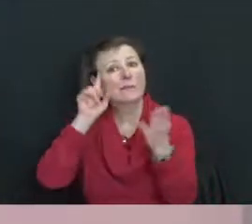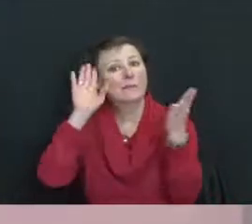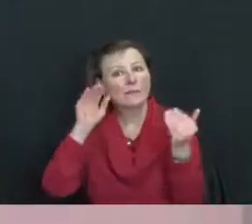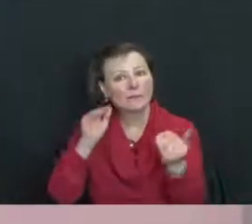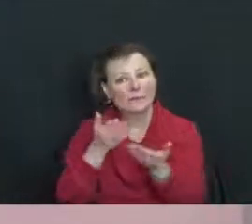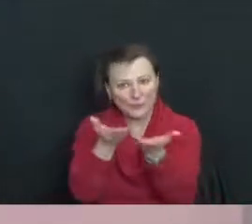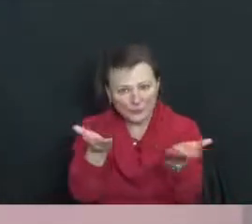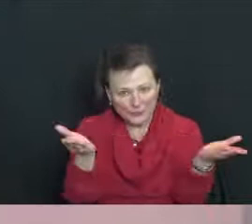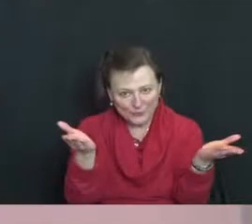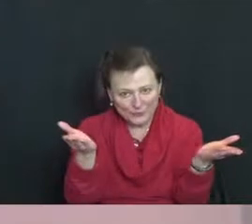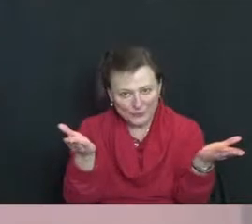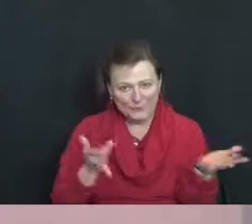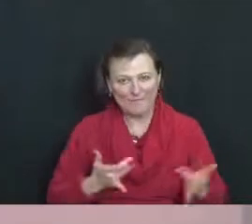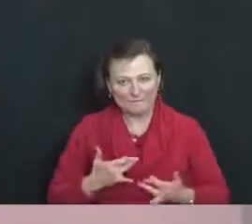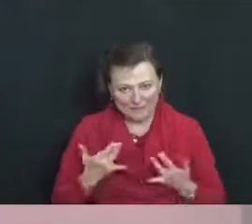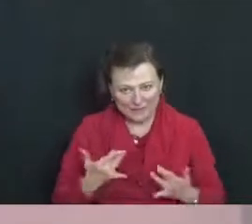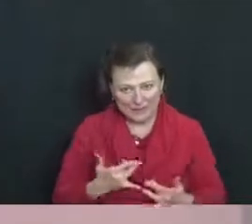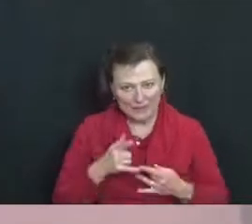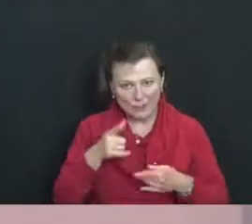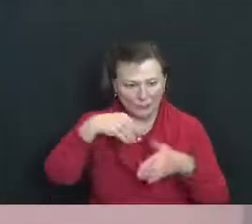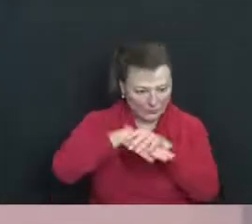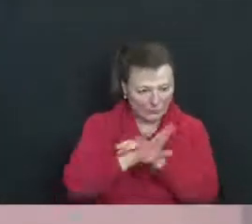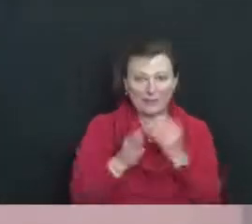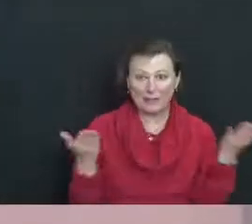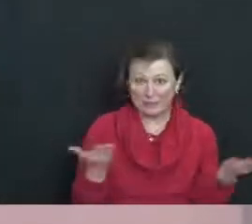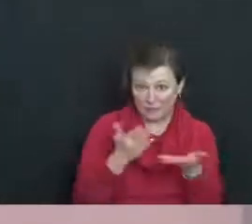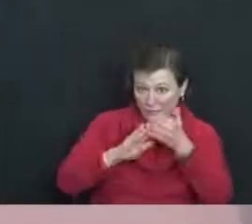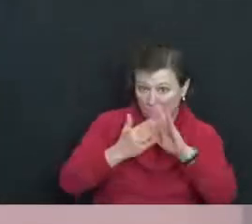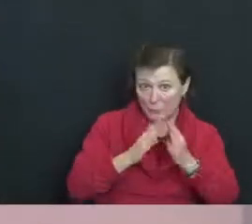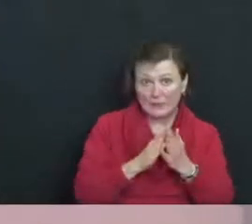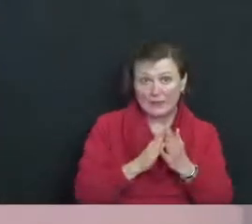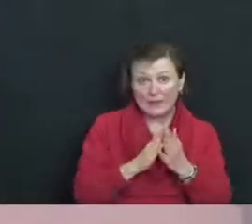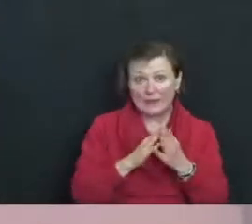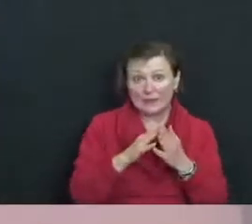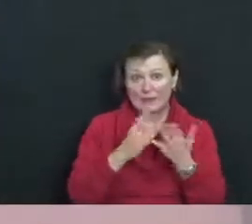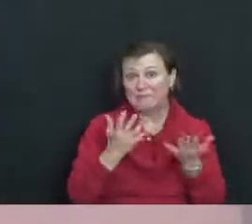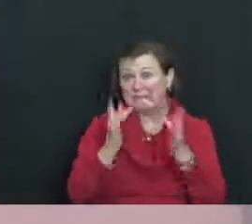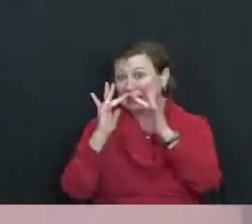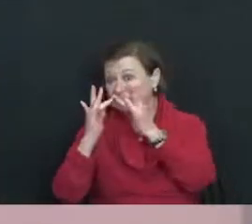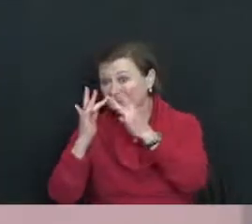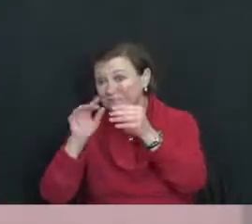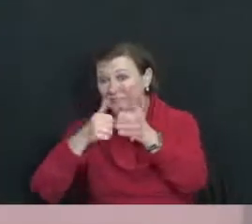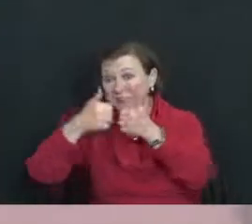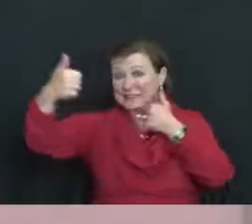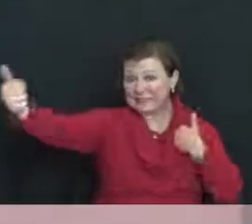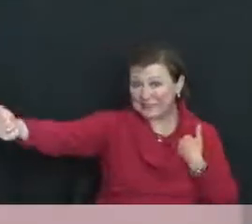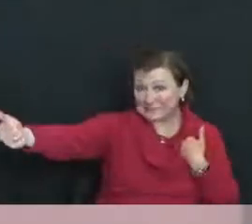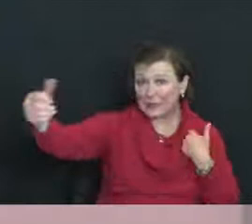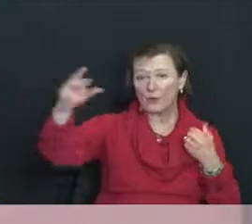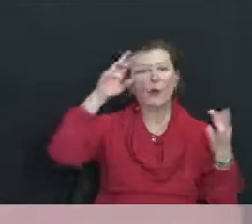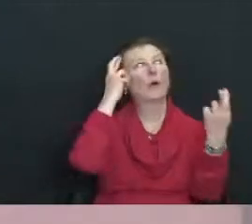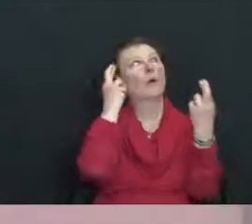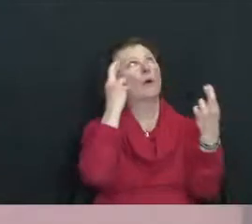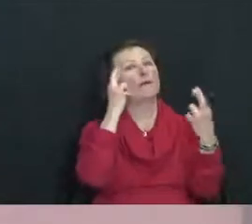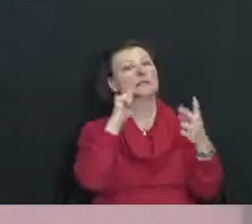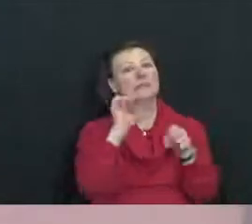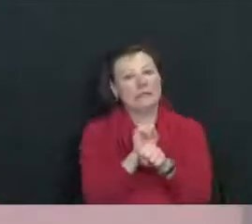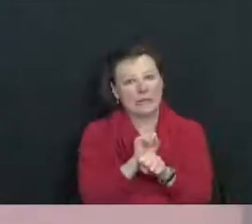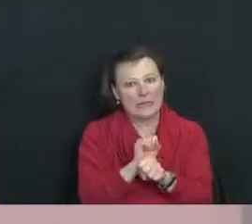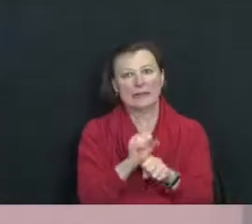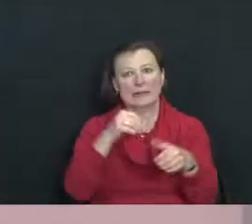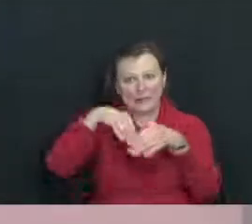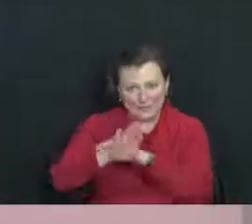feel, when you enter this community, whether virtually or hopefully literally enter someday